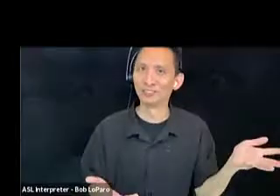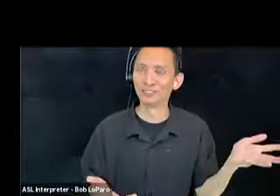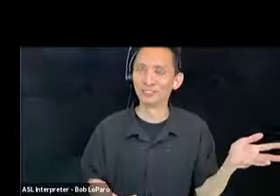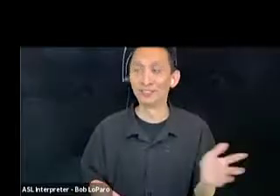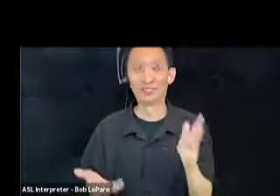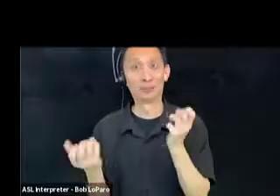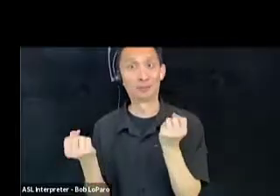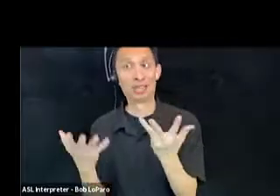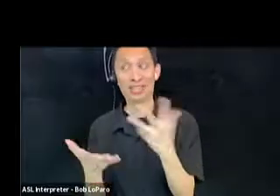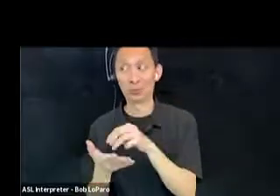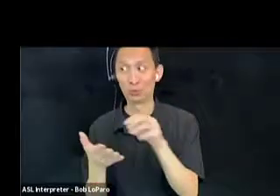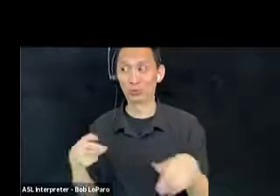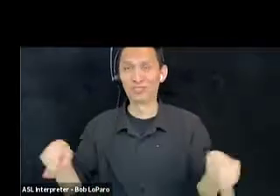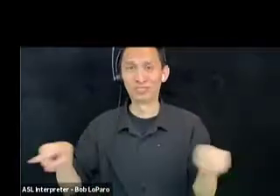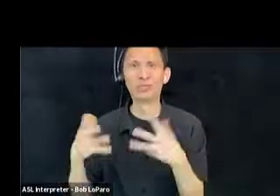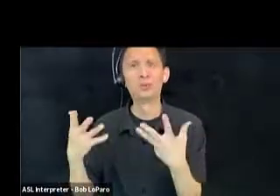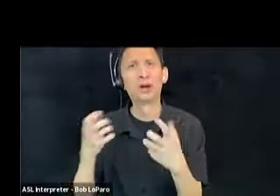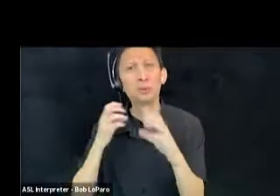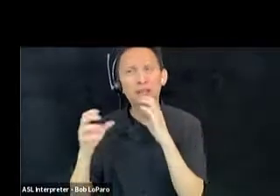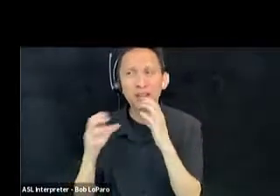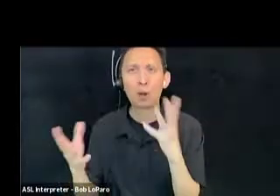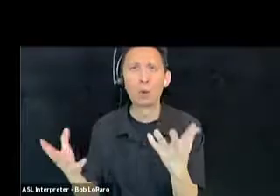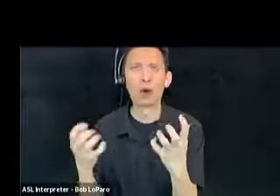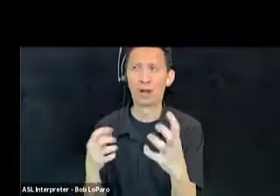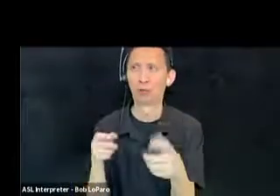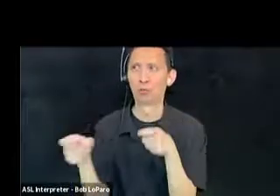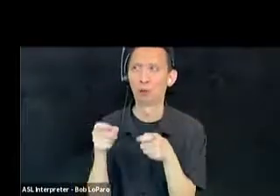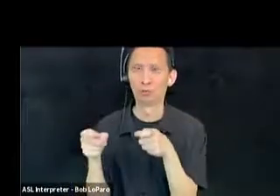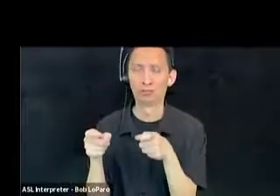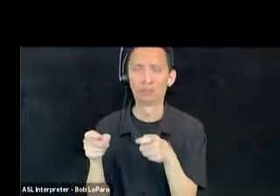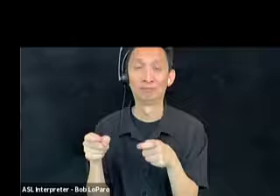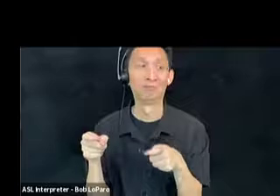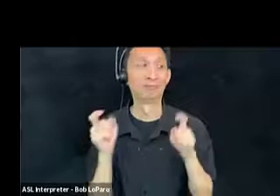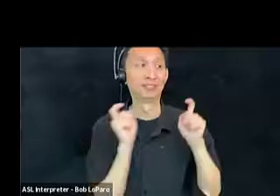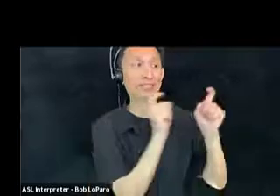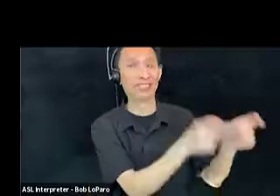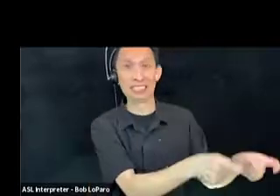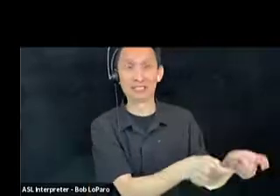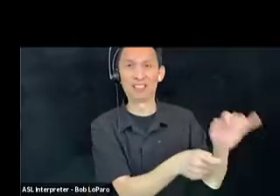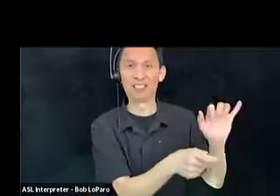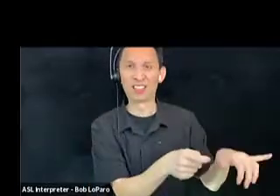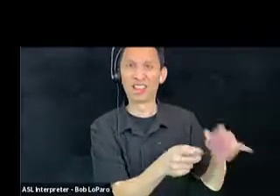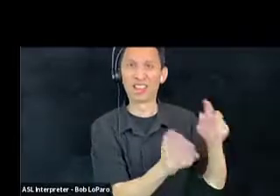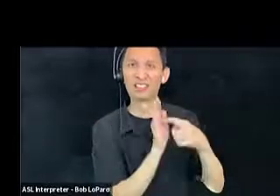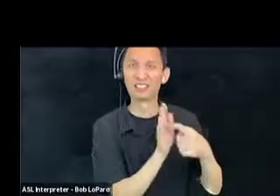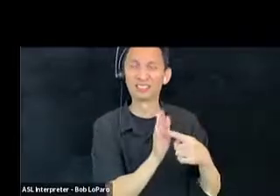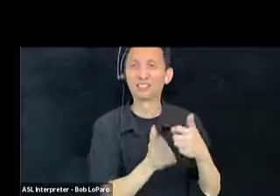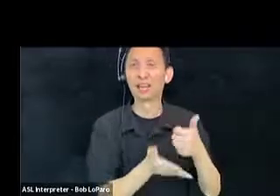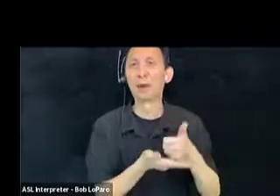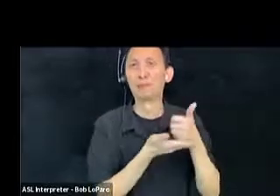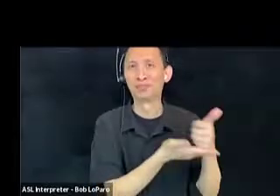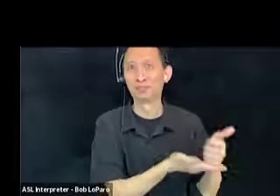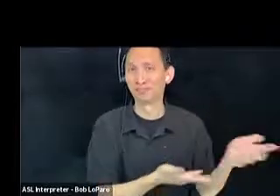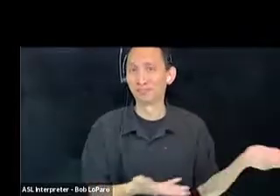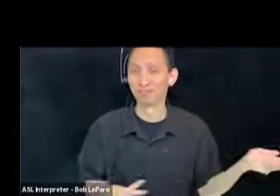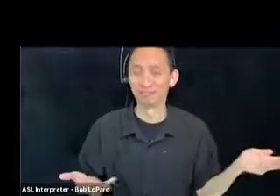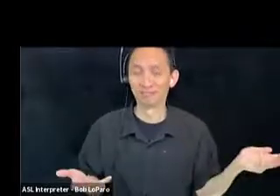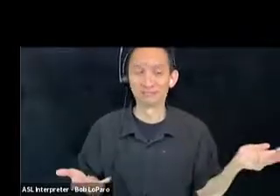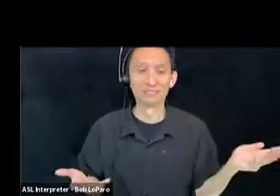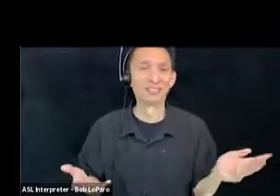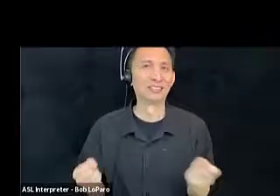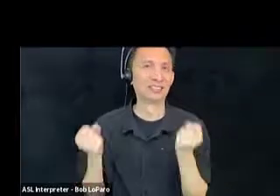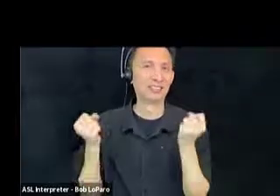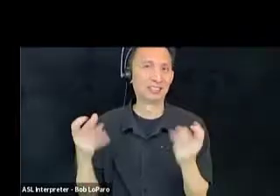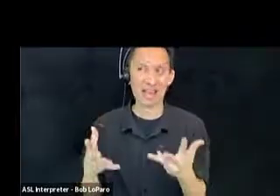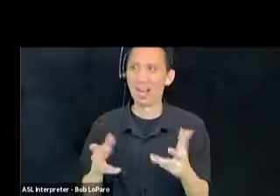want control over what they're doing. And so this gave him that. So just some different examples of ways that people have thought outside